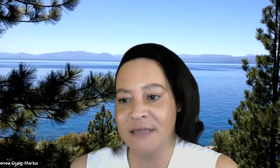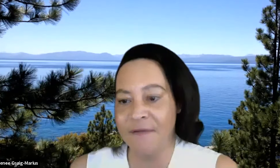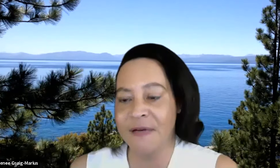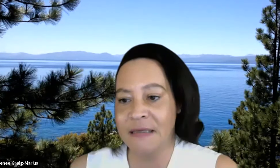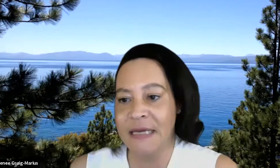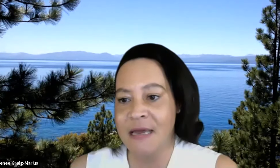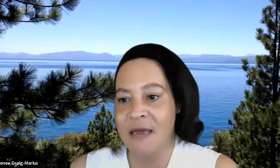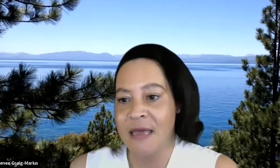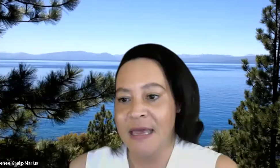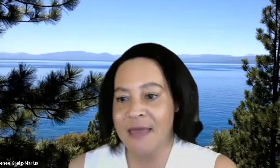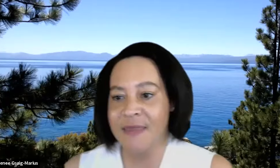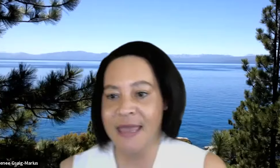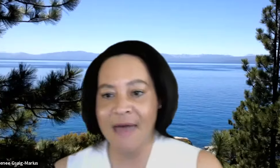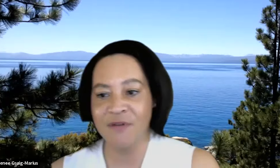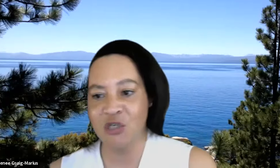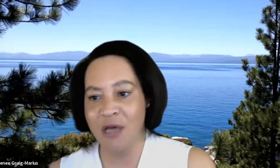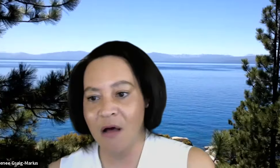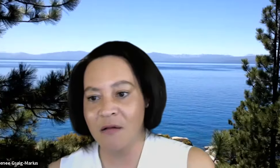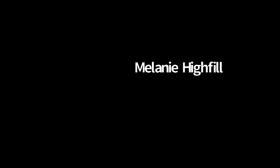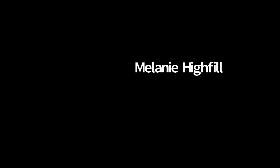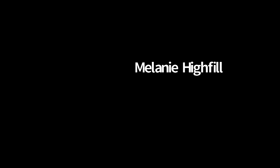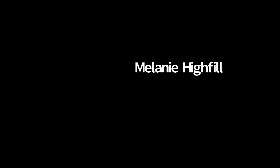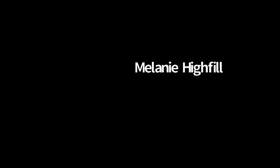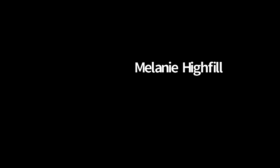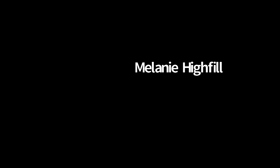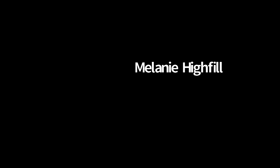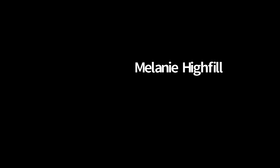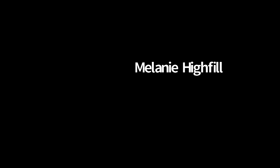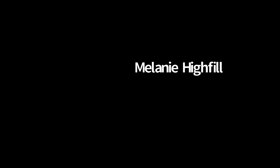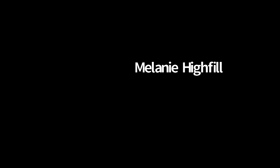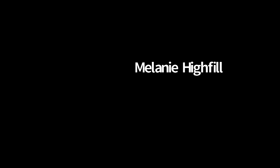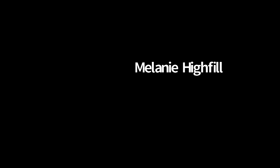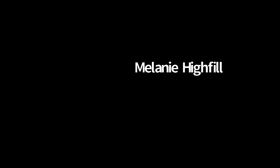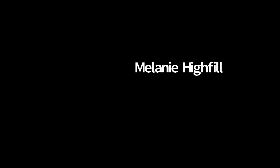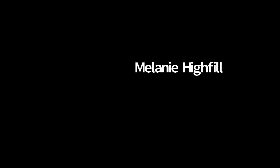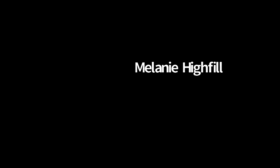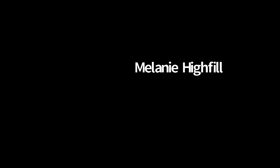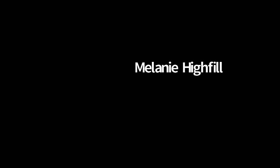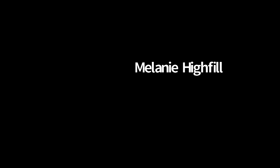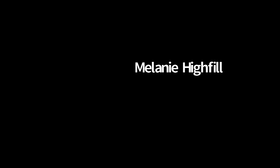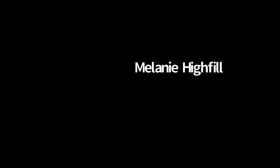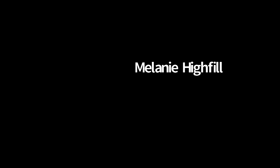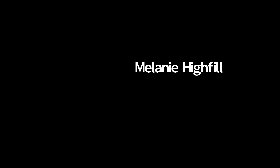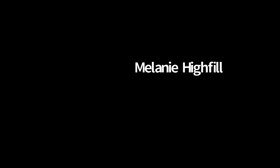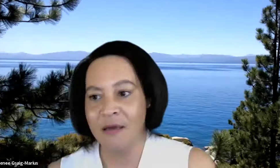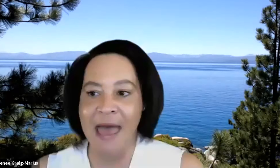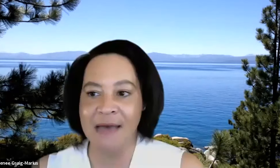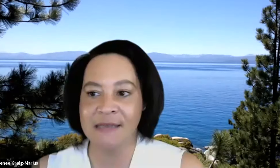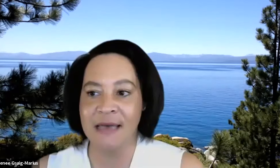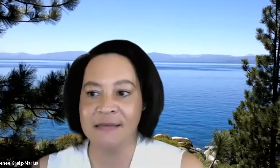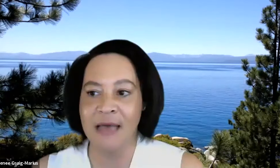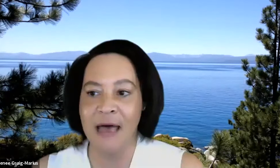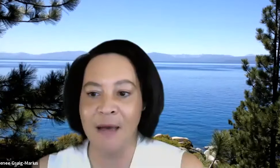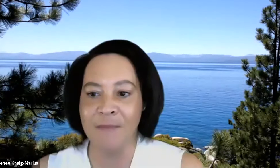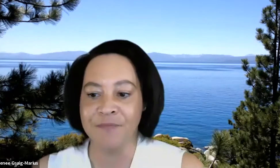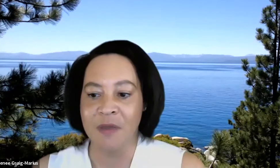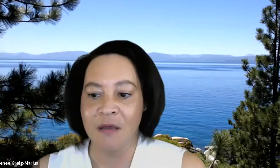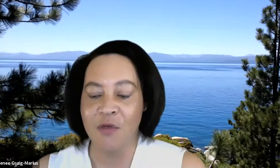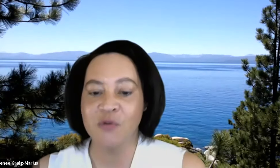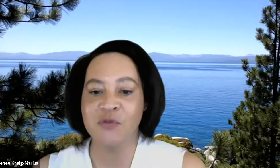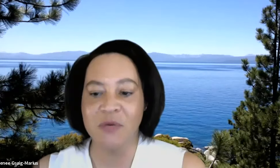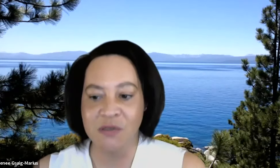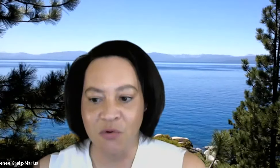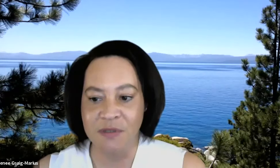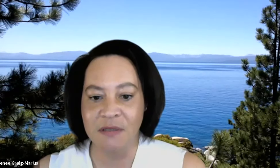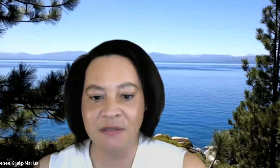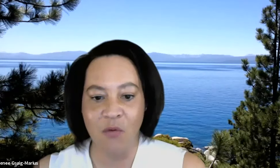now, definitely in the Canvas shell, everybody would be able to access